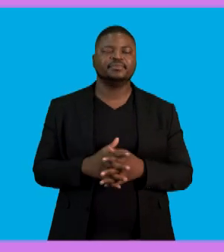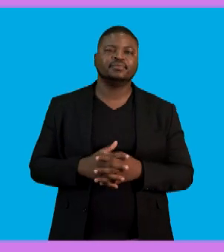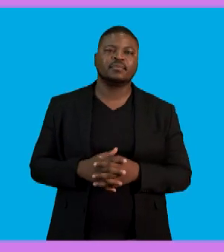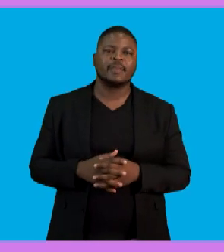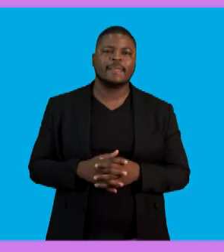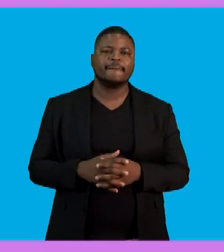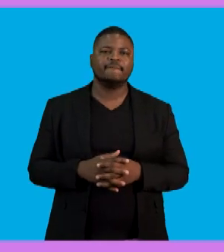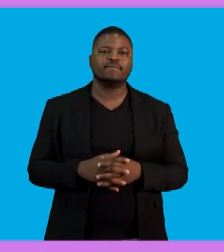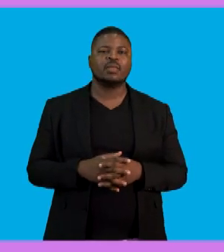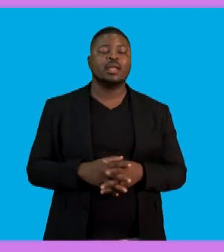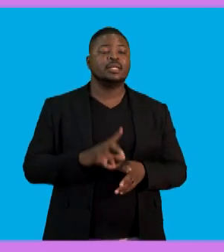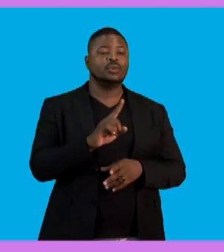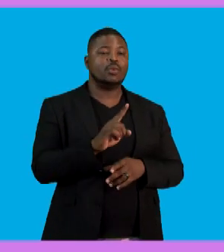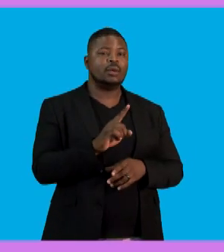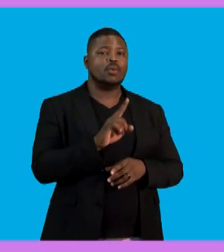the comma. So it's